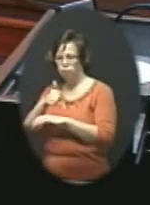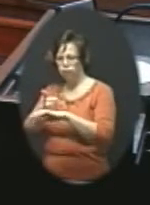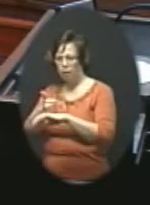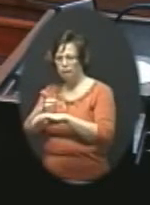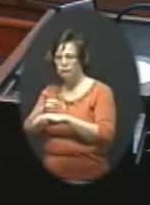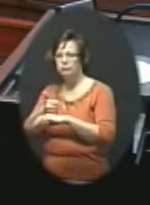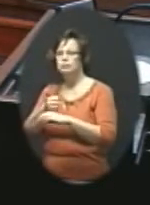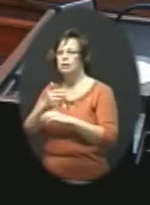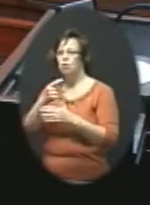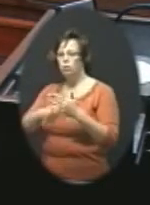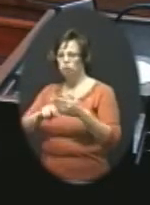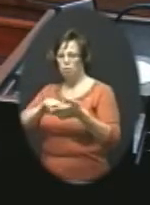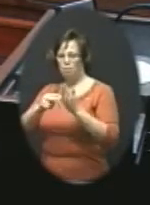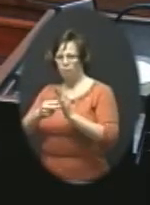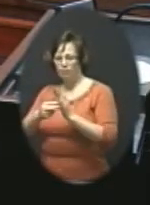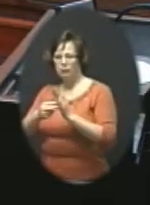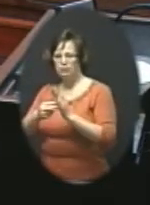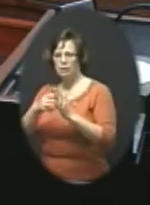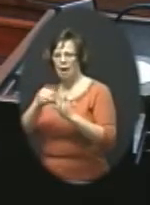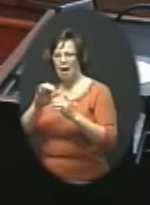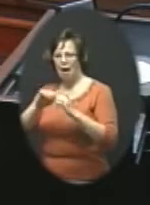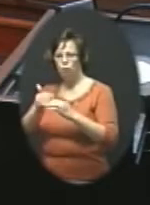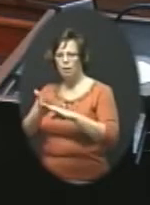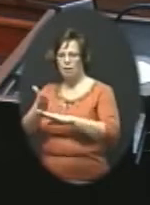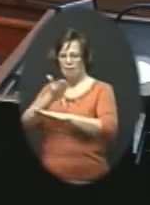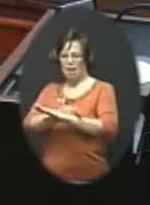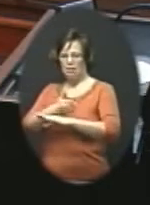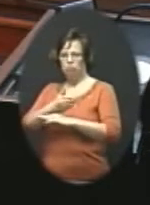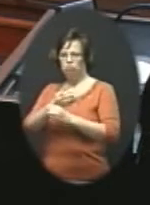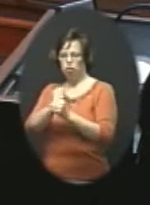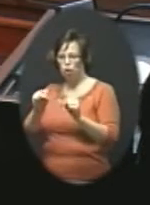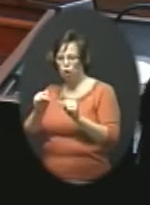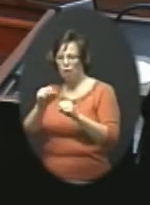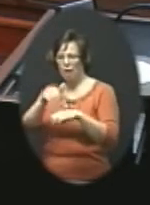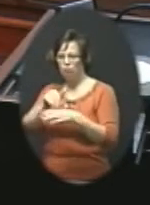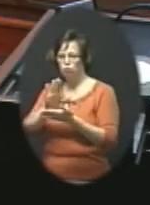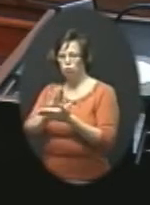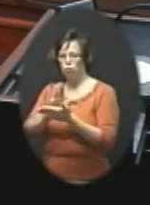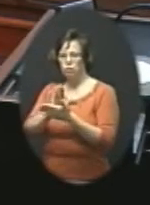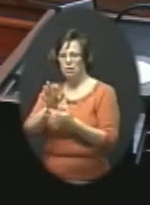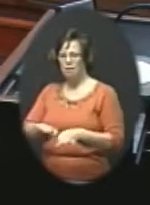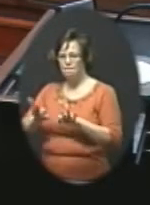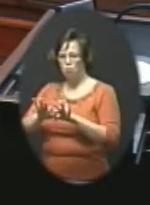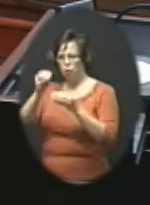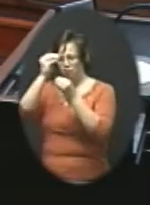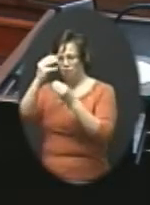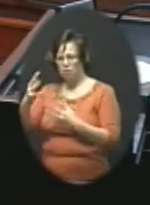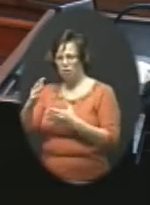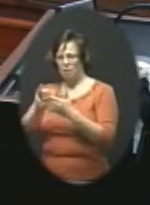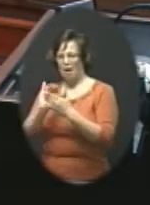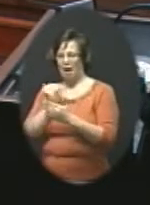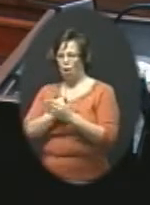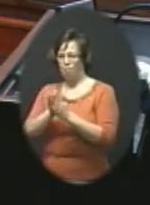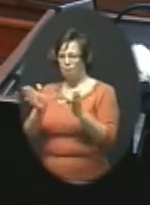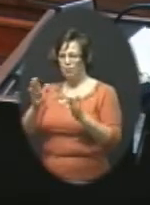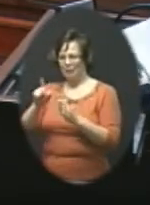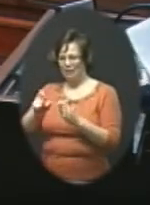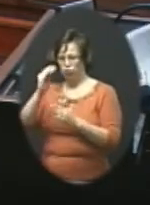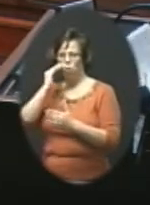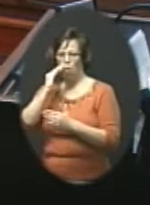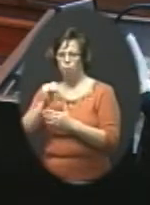their purpose, how are they going to enhance security at the schools, just important information that our public would need to